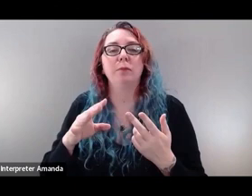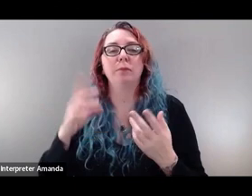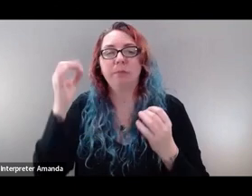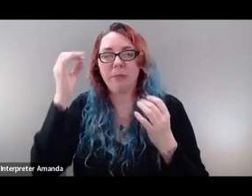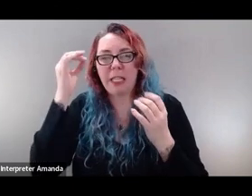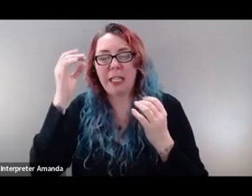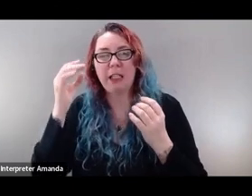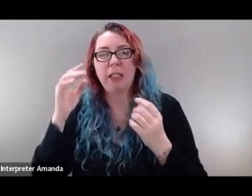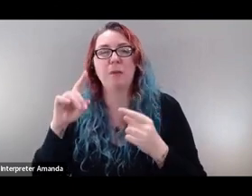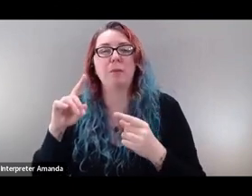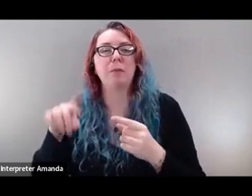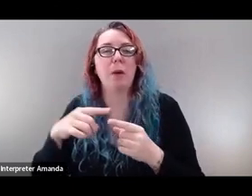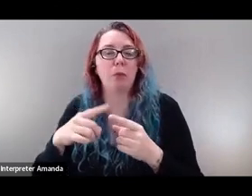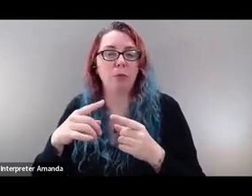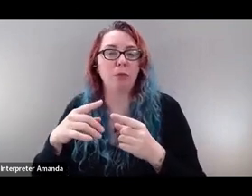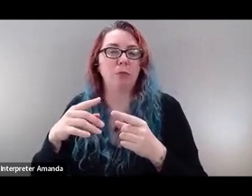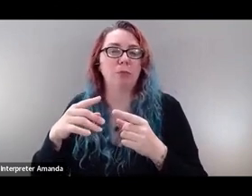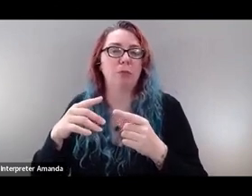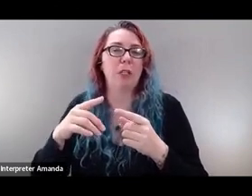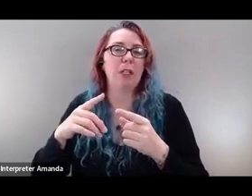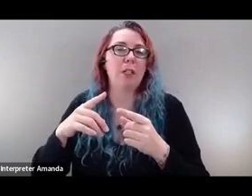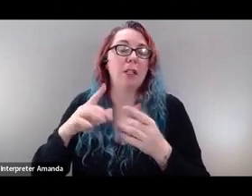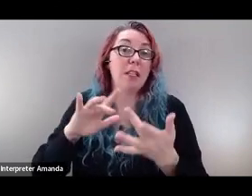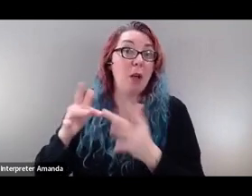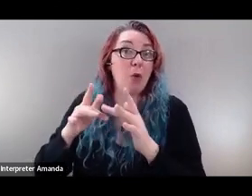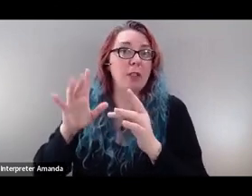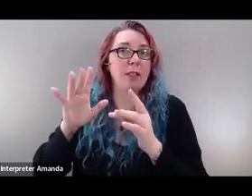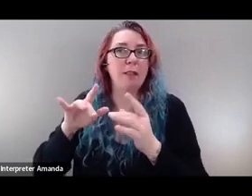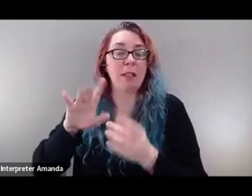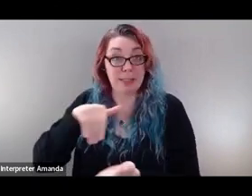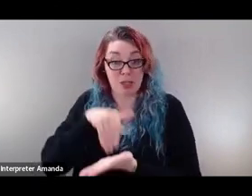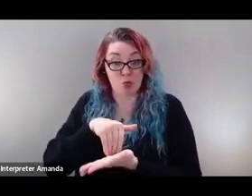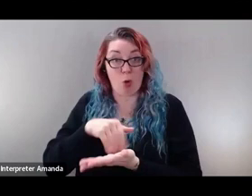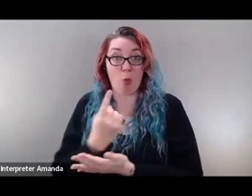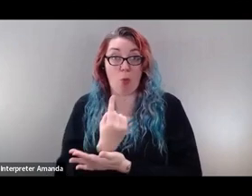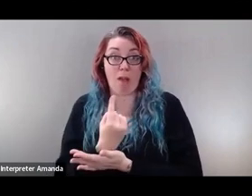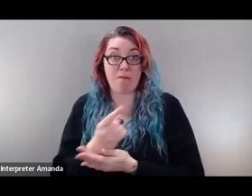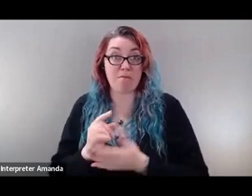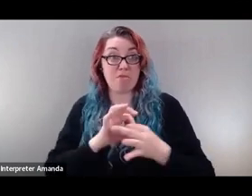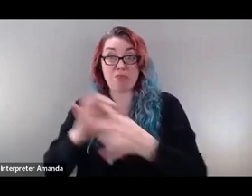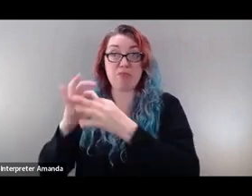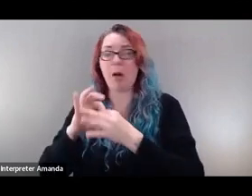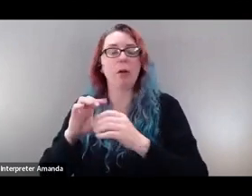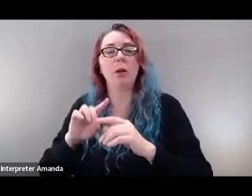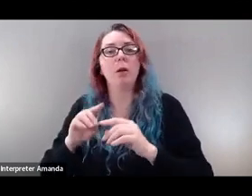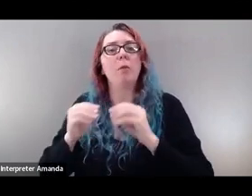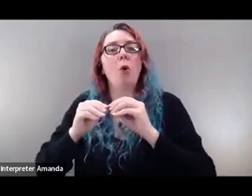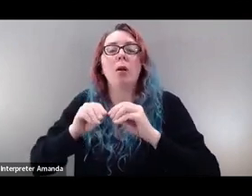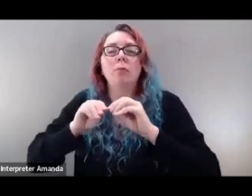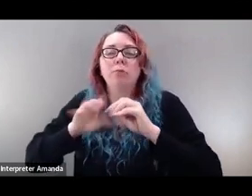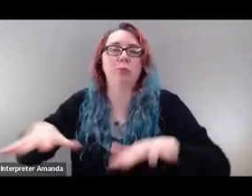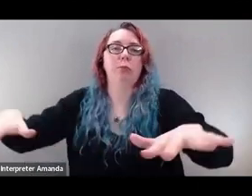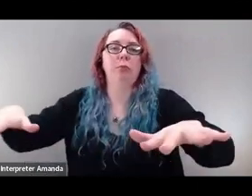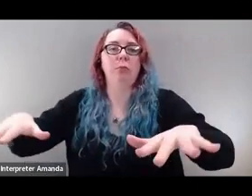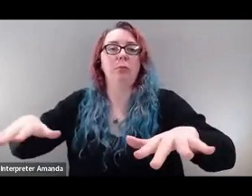and distributed networks especially, is something that I think really fits in a line with the sense of response, right? I think